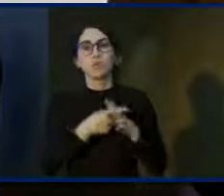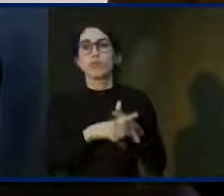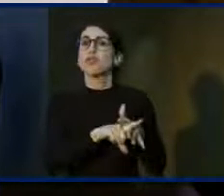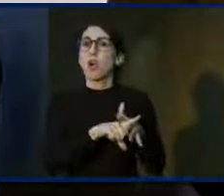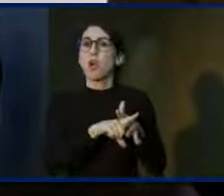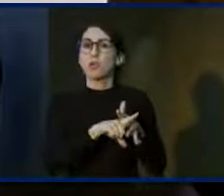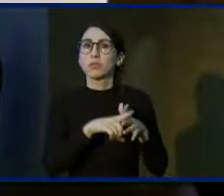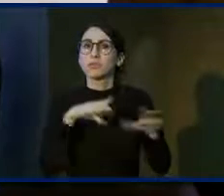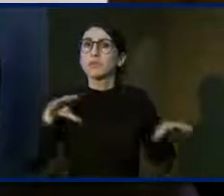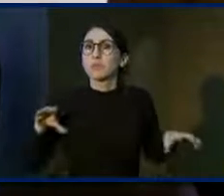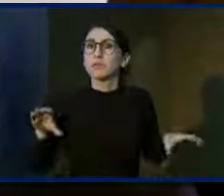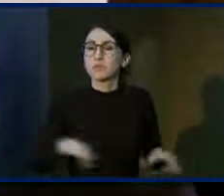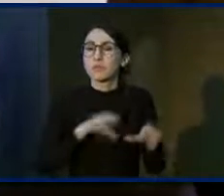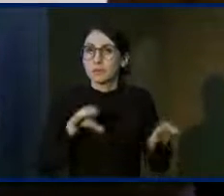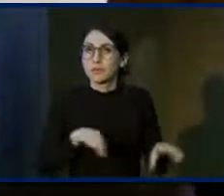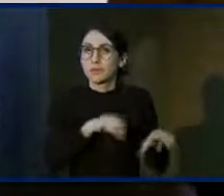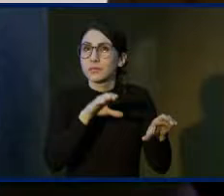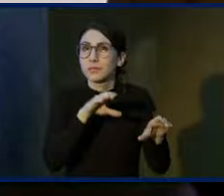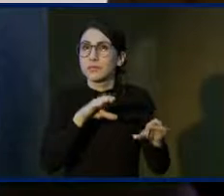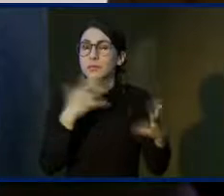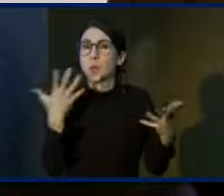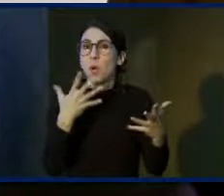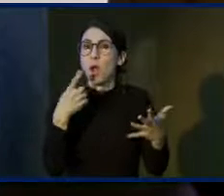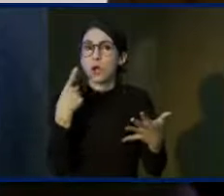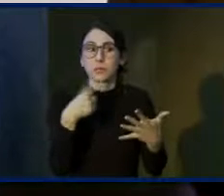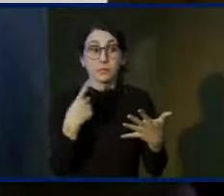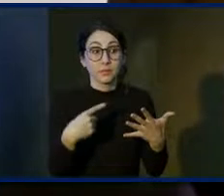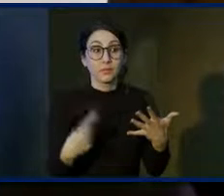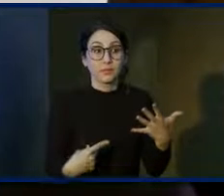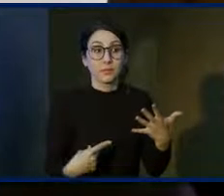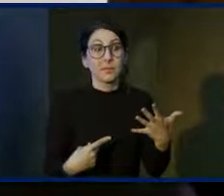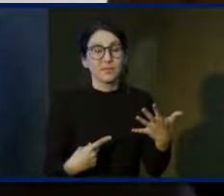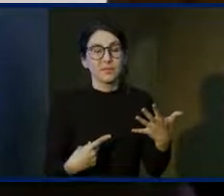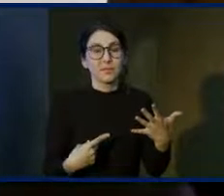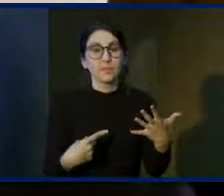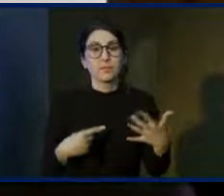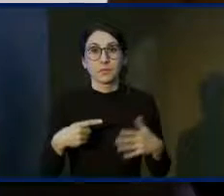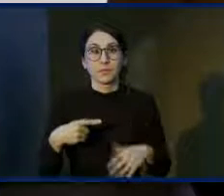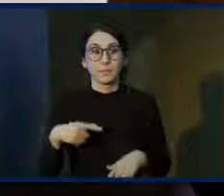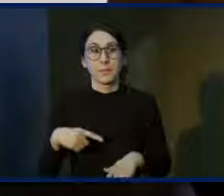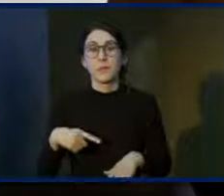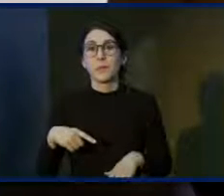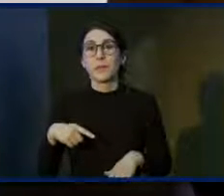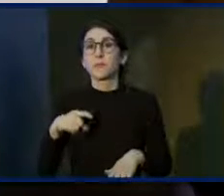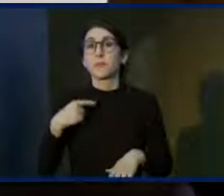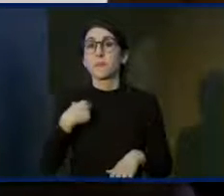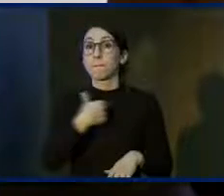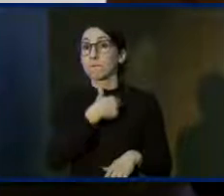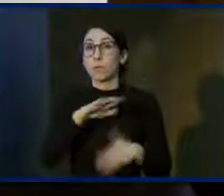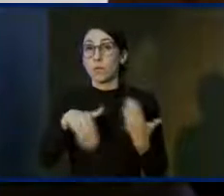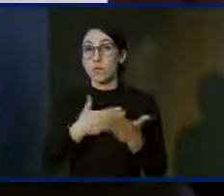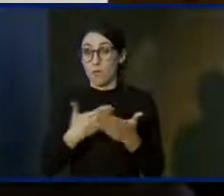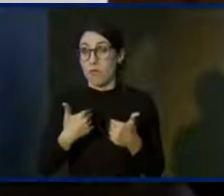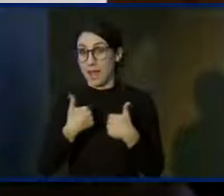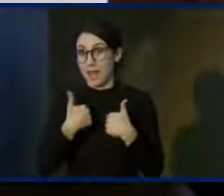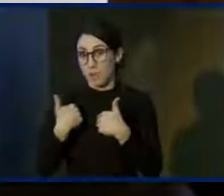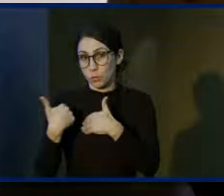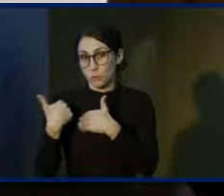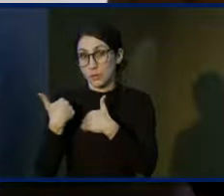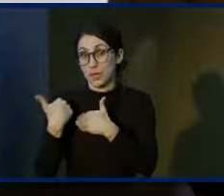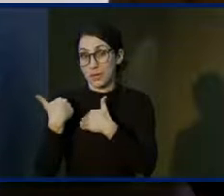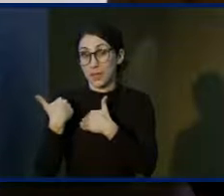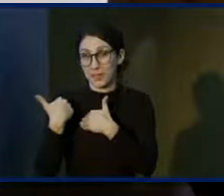and do some things that really needs to get done within our country. So we all have a responsibility.